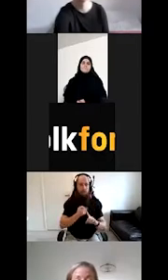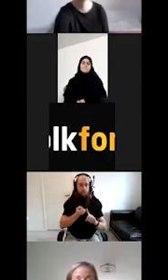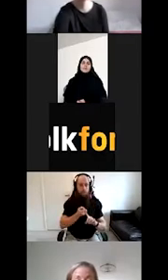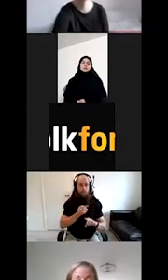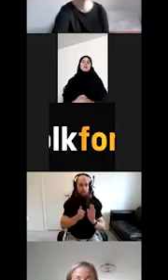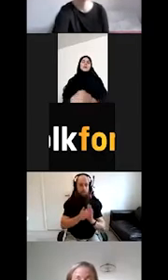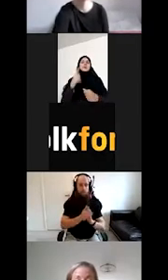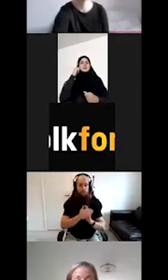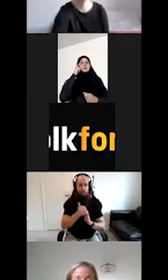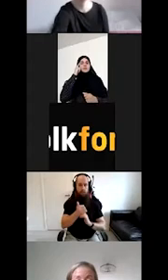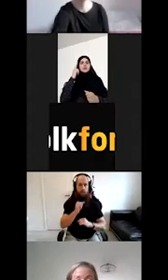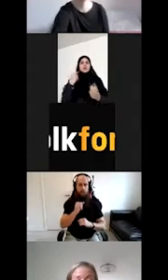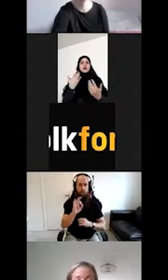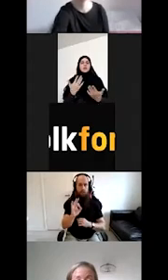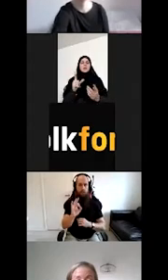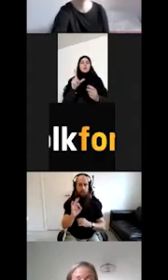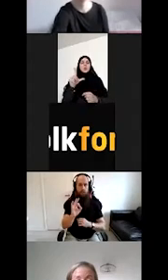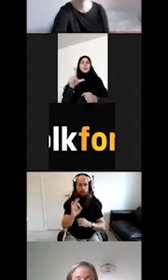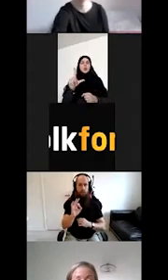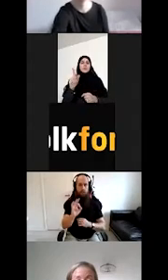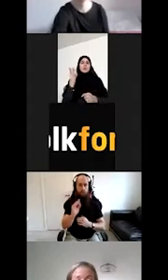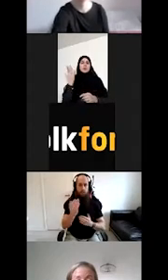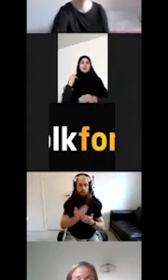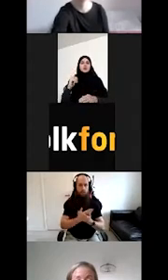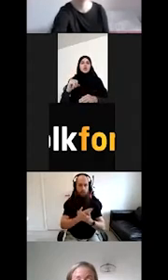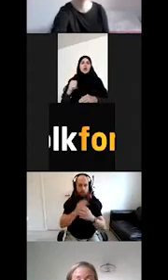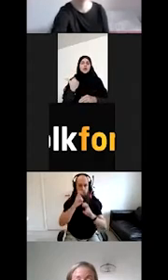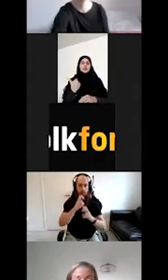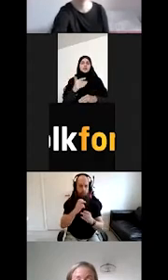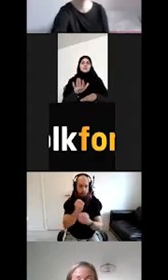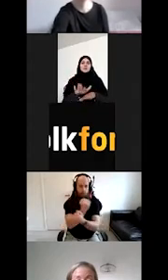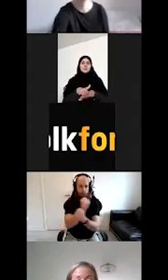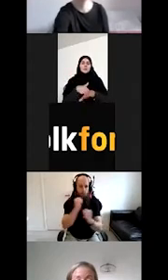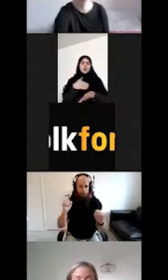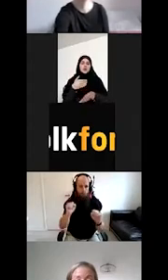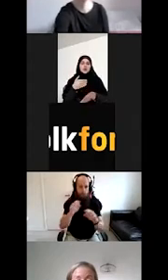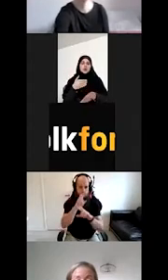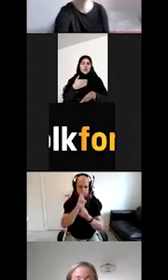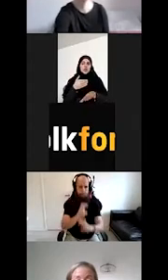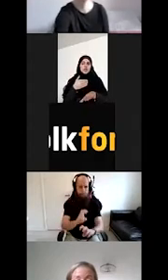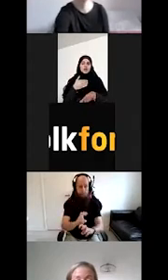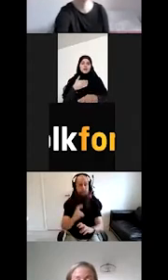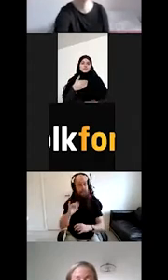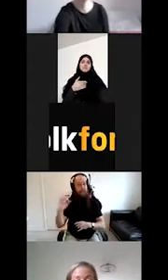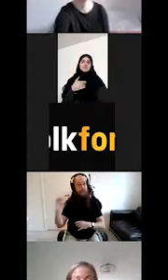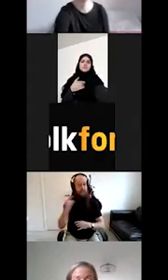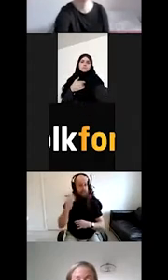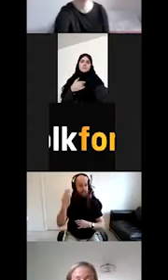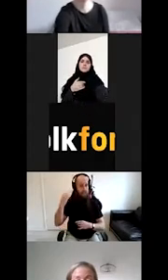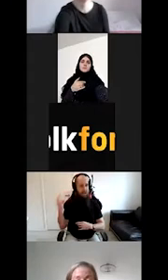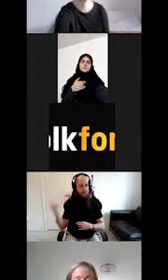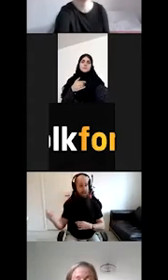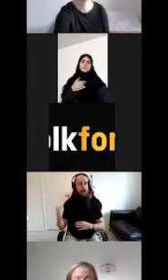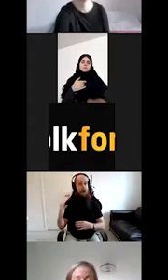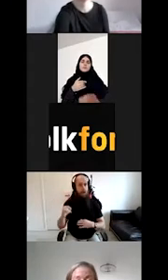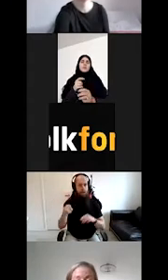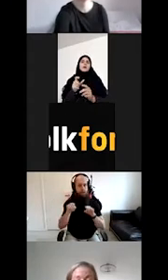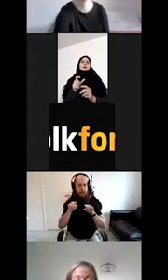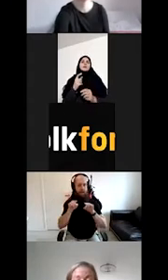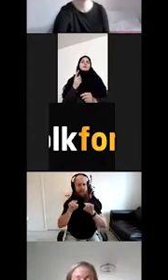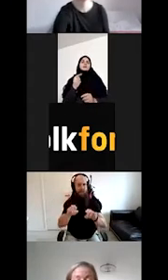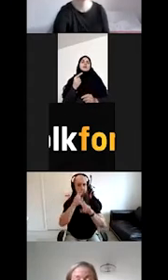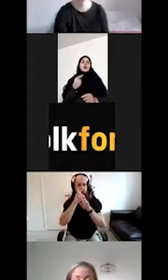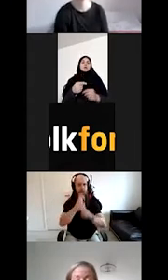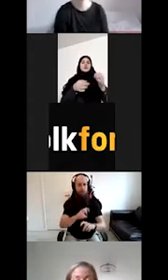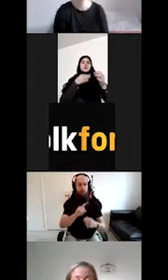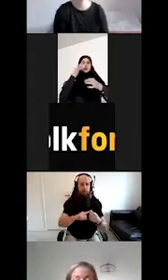BH country study. As Ingela said, we did a parallel study in Bosnia and Sri Lanka. So we